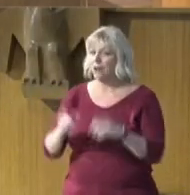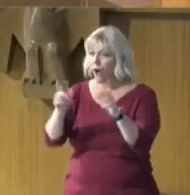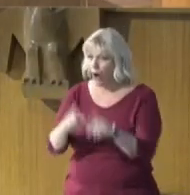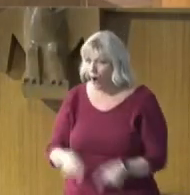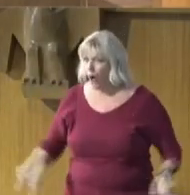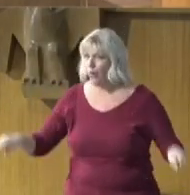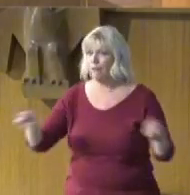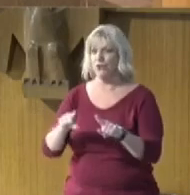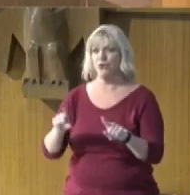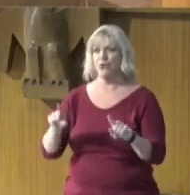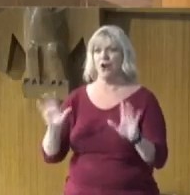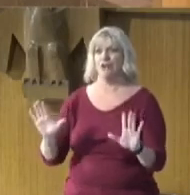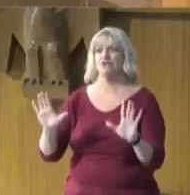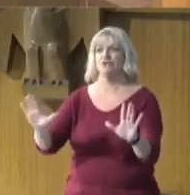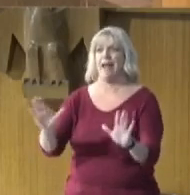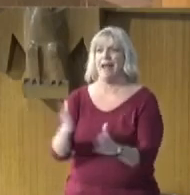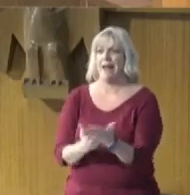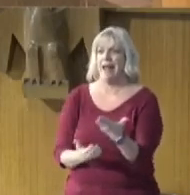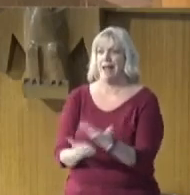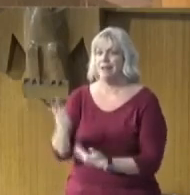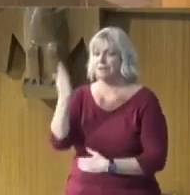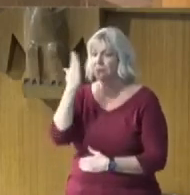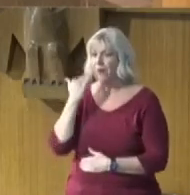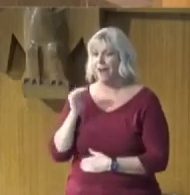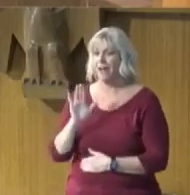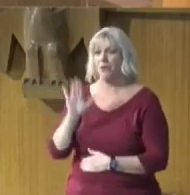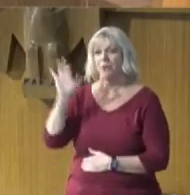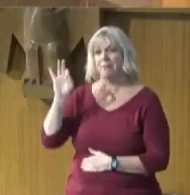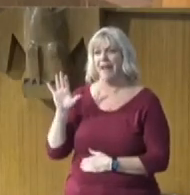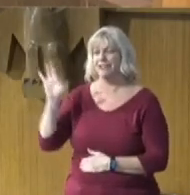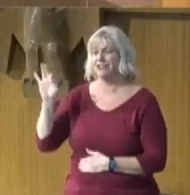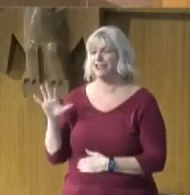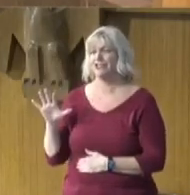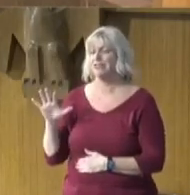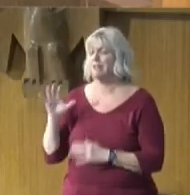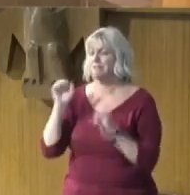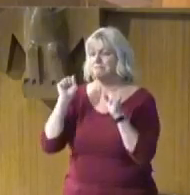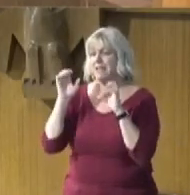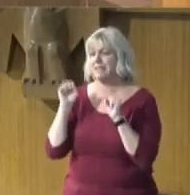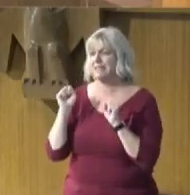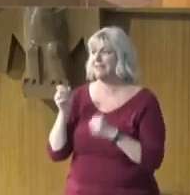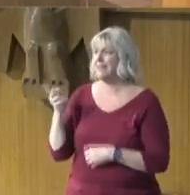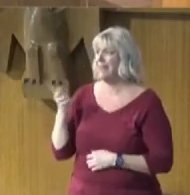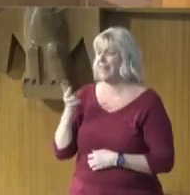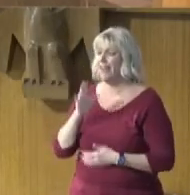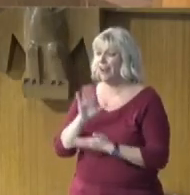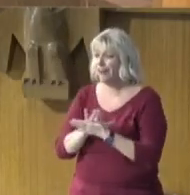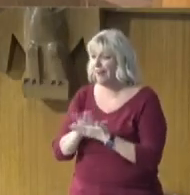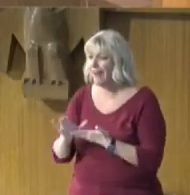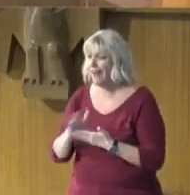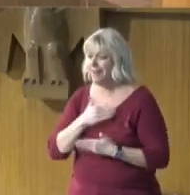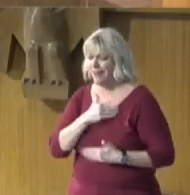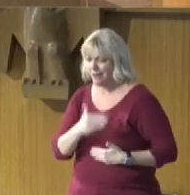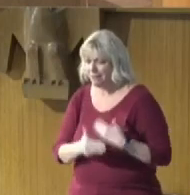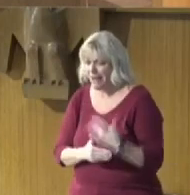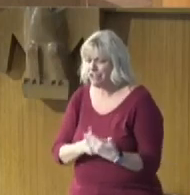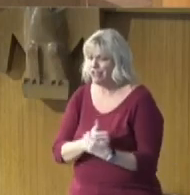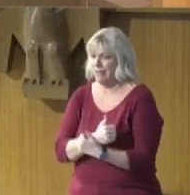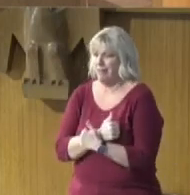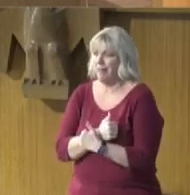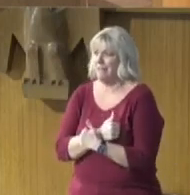hands because you two have tremendous pastors. Not only are they kind, compassionate, and loving, they